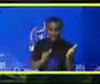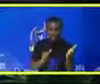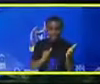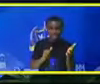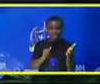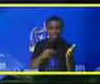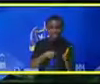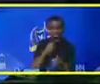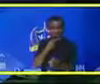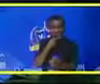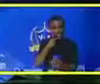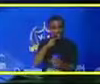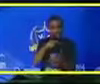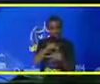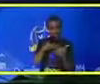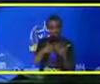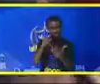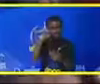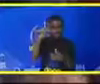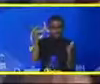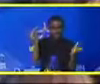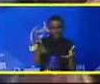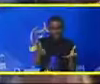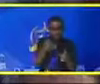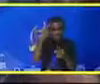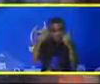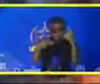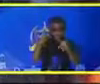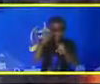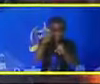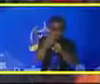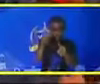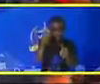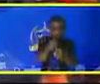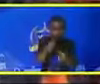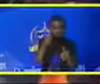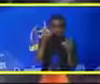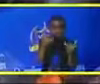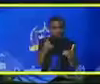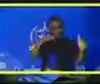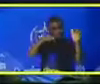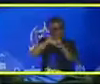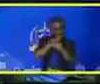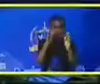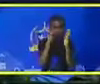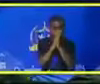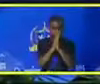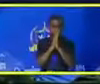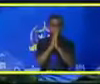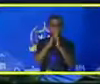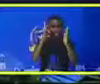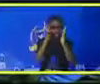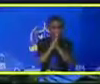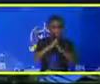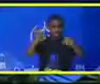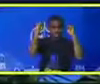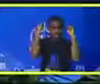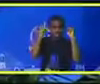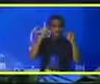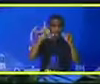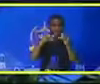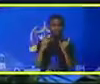saying this because we're stepping into a session of prayer now, minister to you now. But this is the